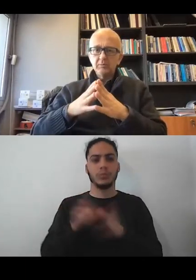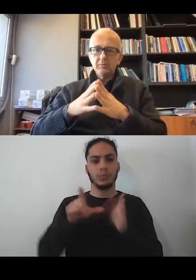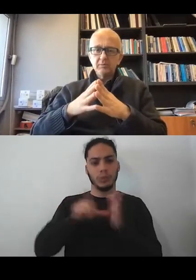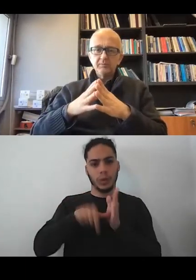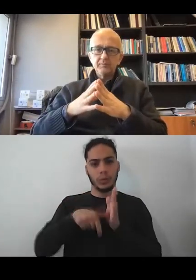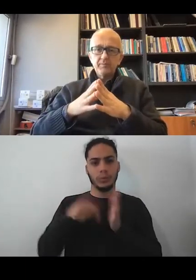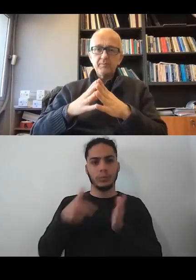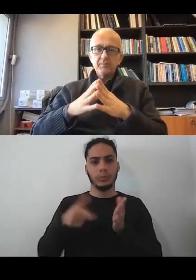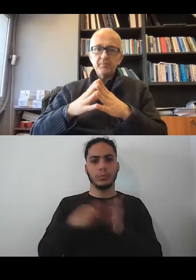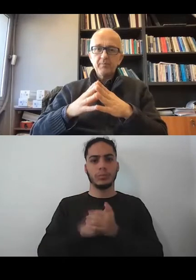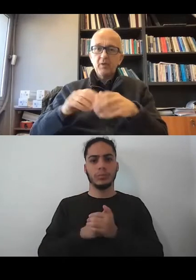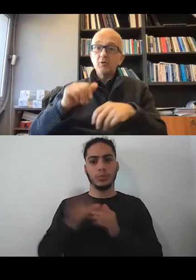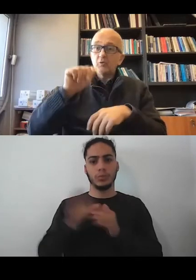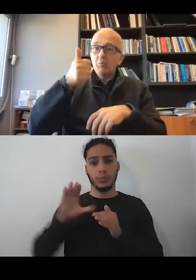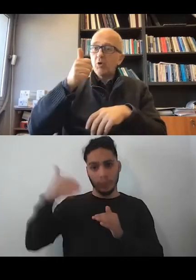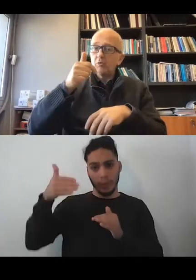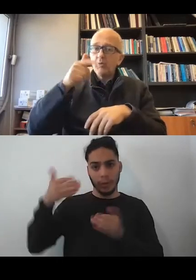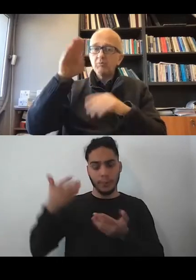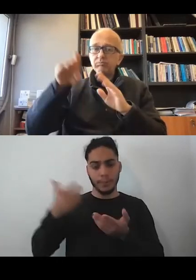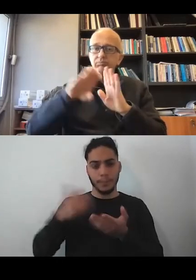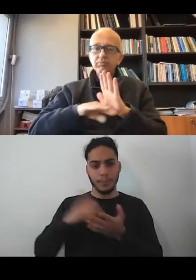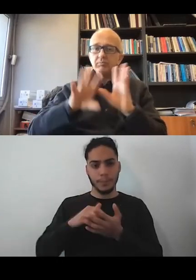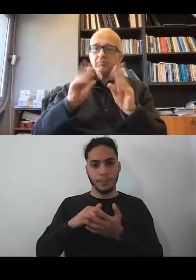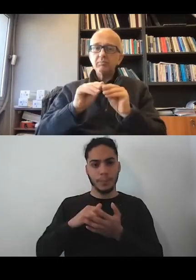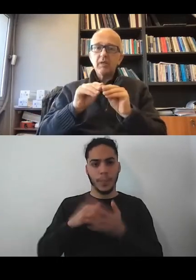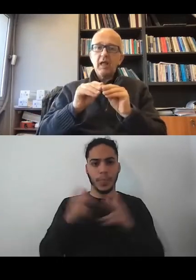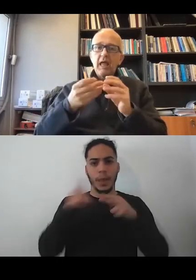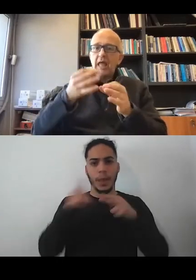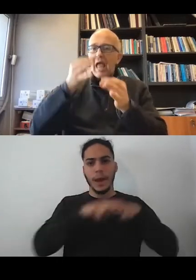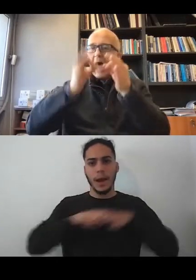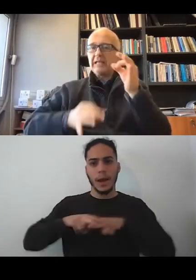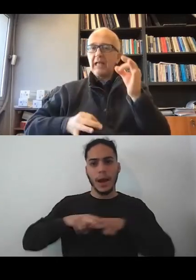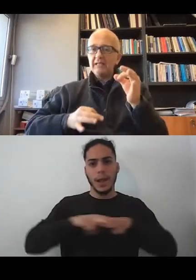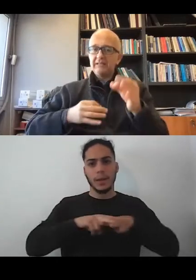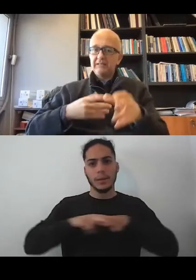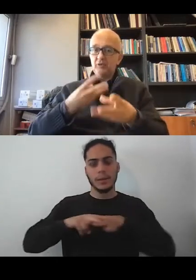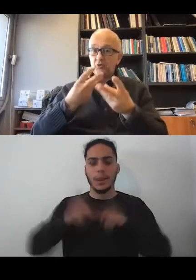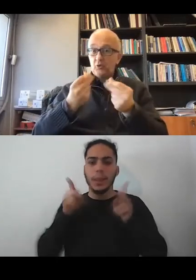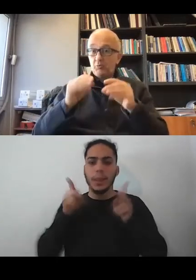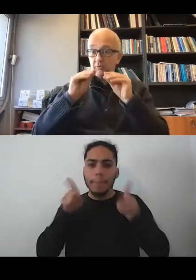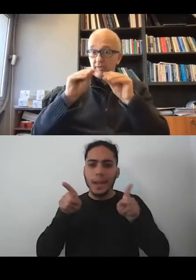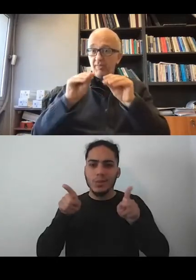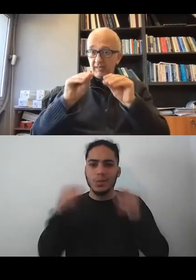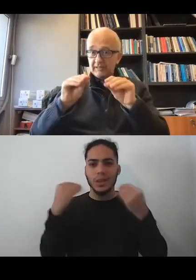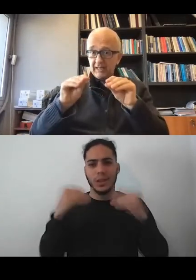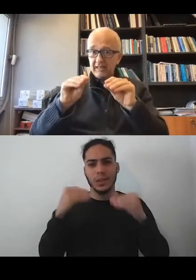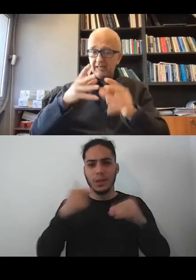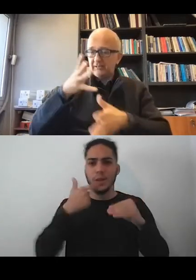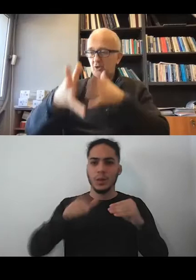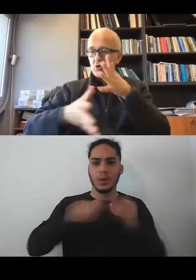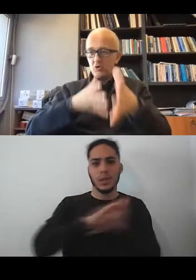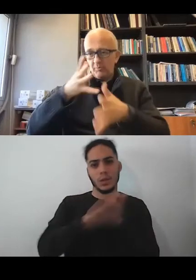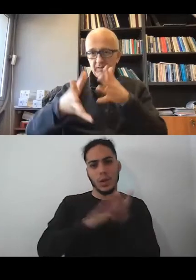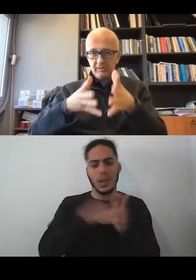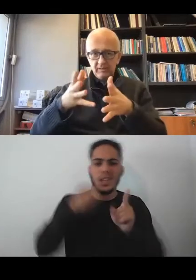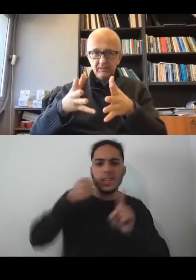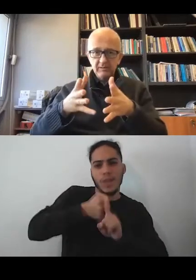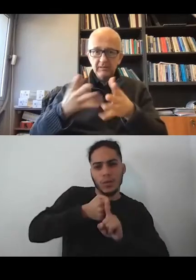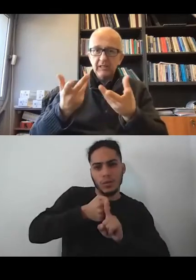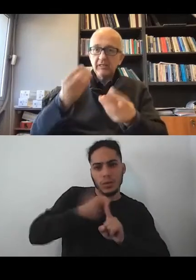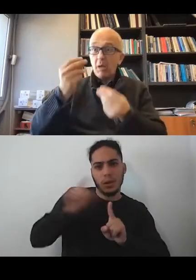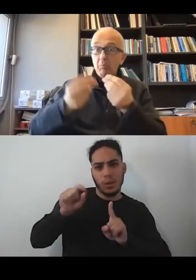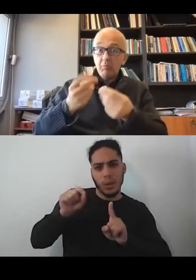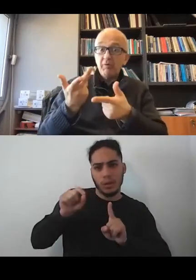The first one is the analysis of sign language teaching methods and challenges for an automated teaching